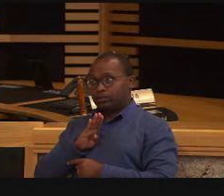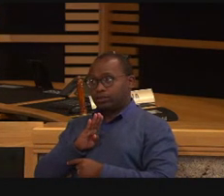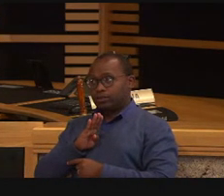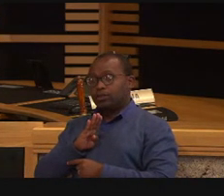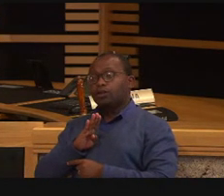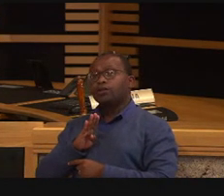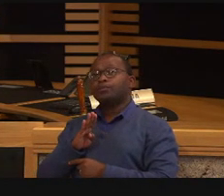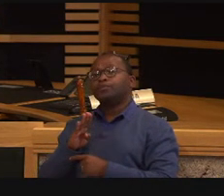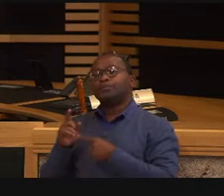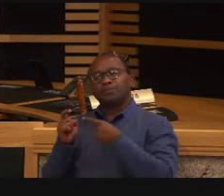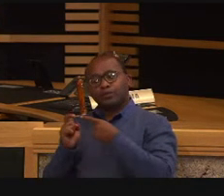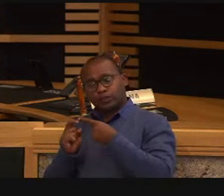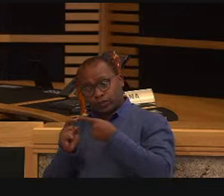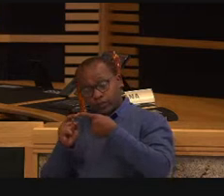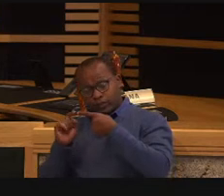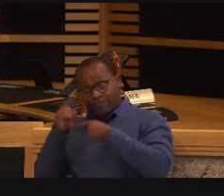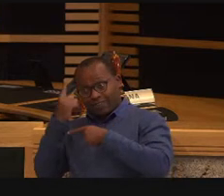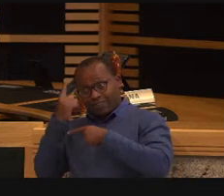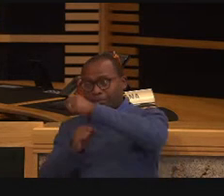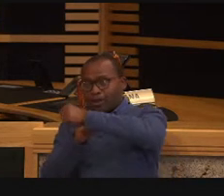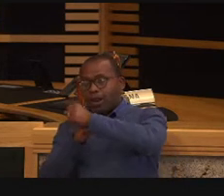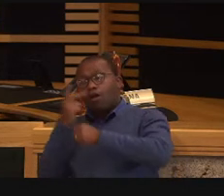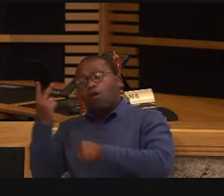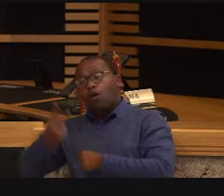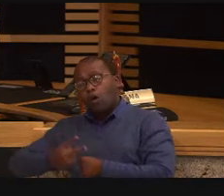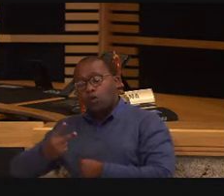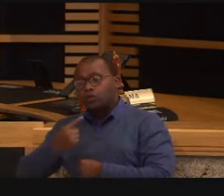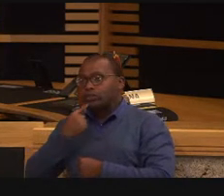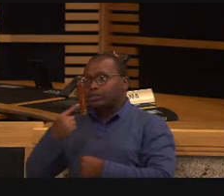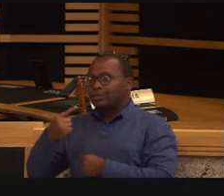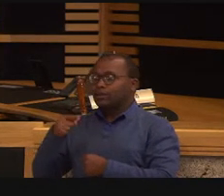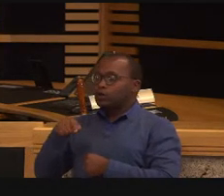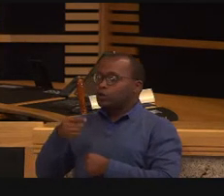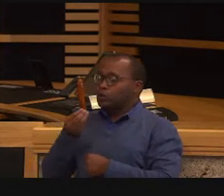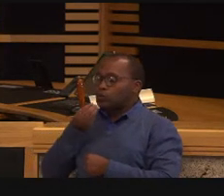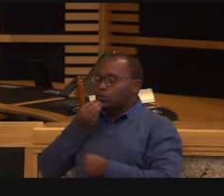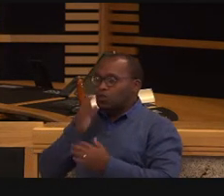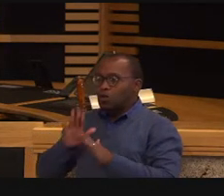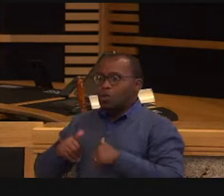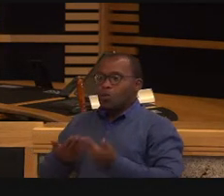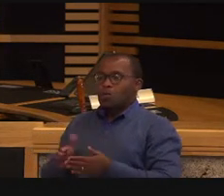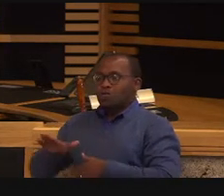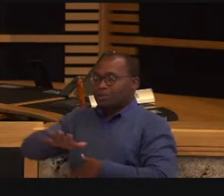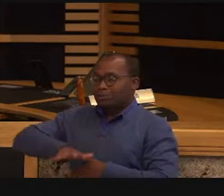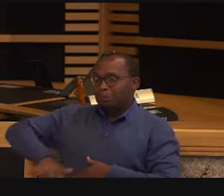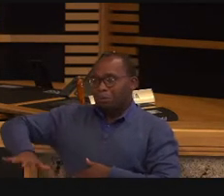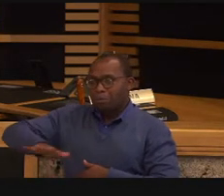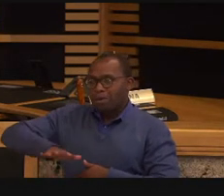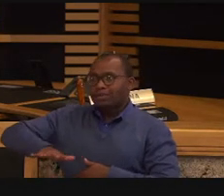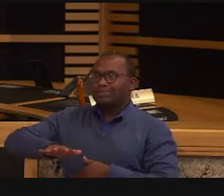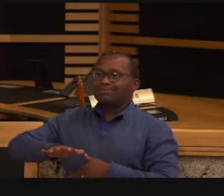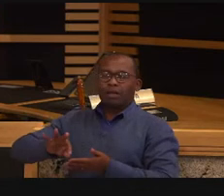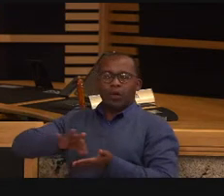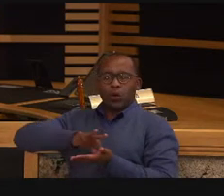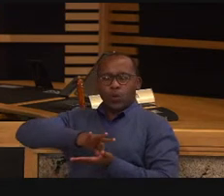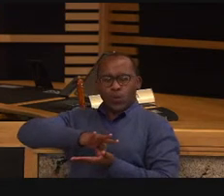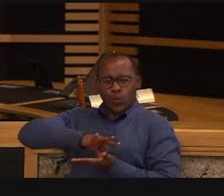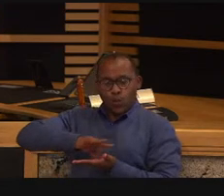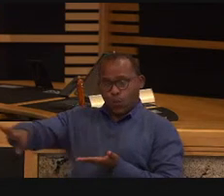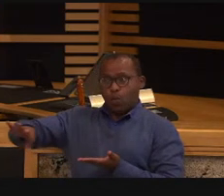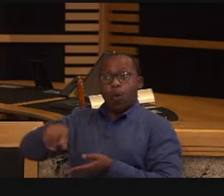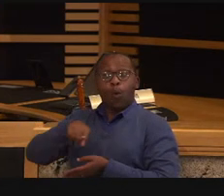hygienic practices, precisely because we are a generation of viruses. So we must always